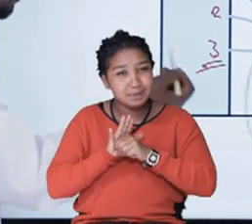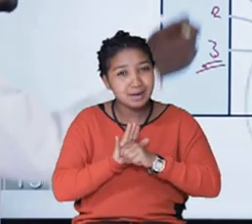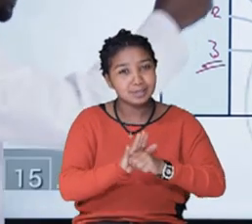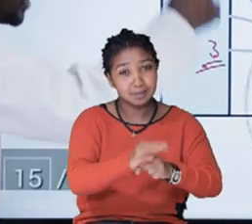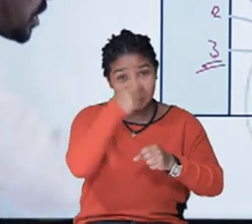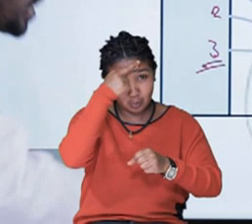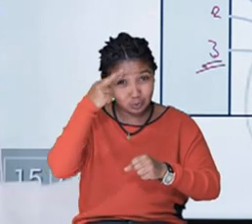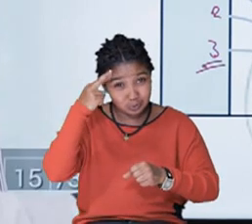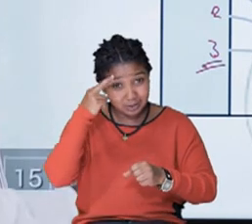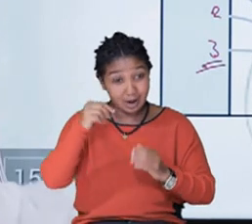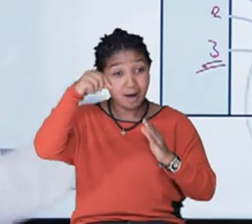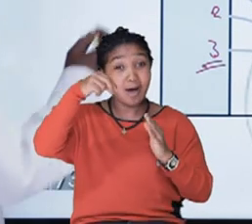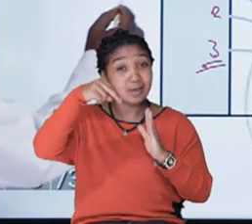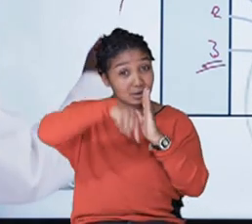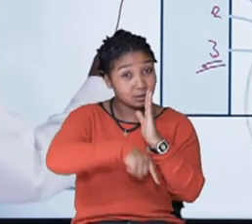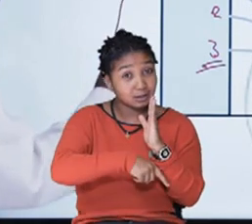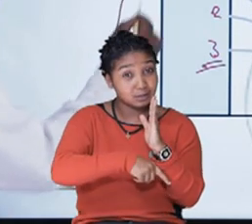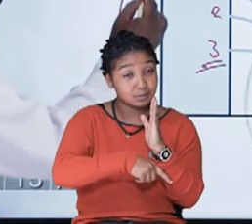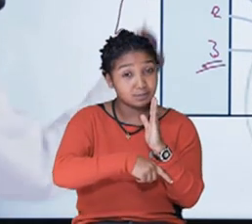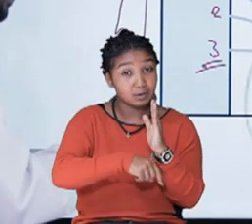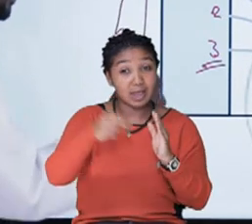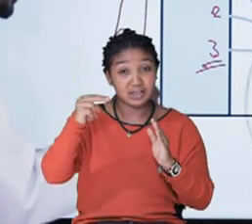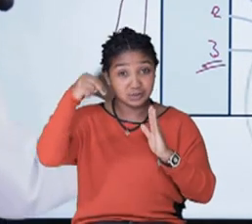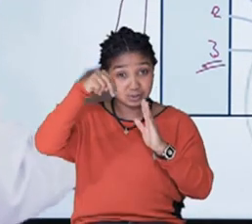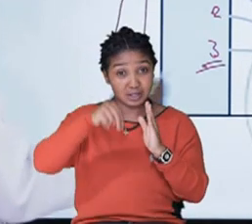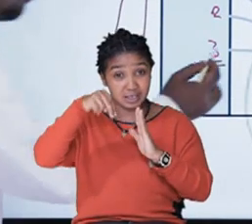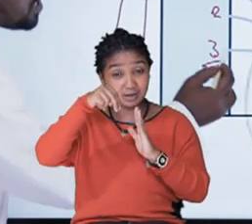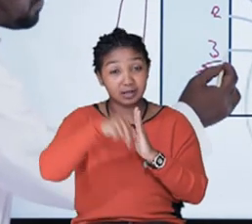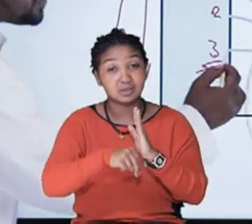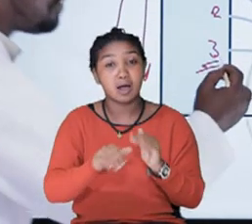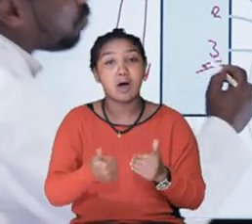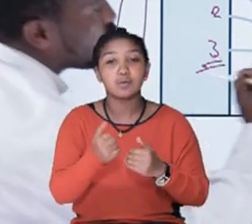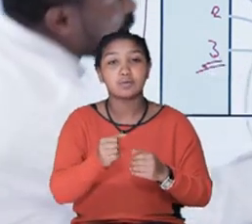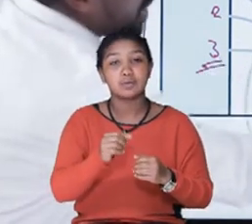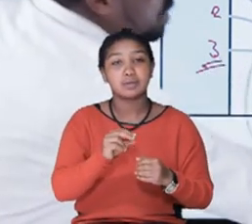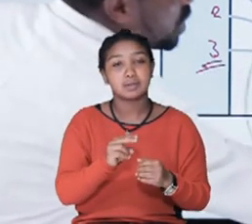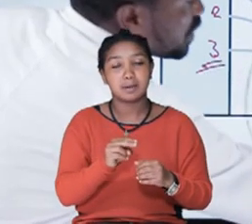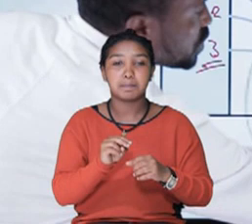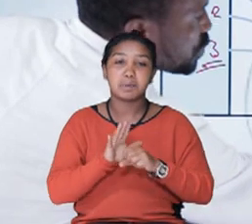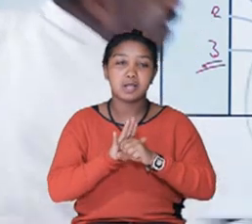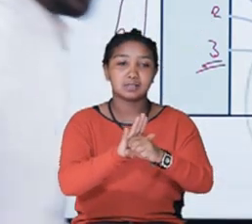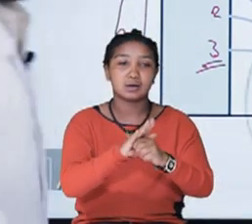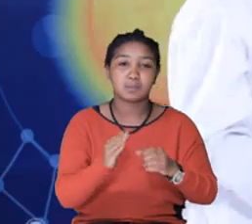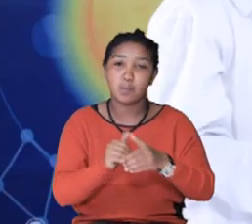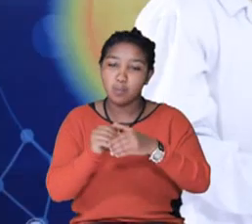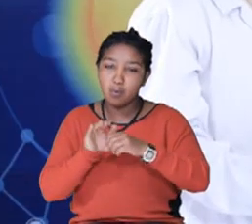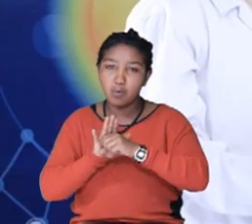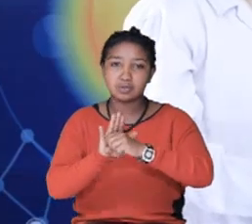pressure, because H is increased, because our H is increased, how the pressure push away the water to this